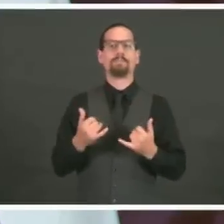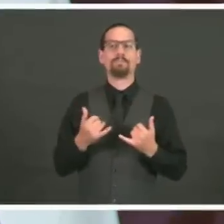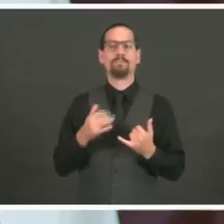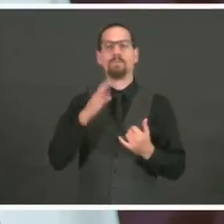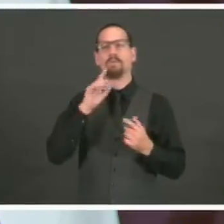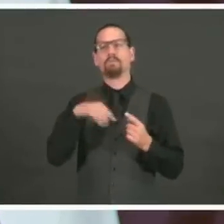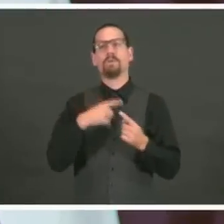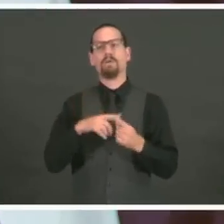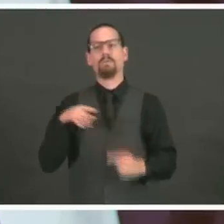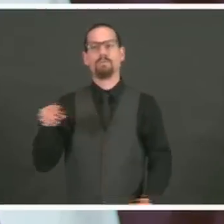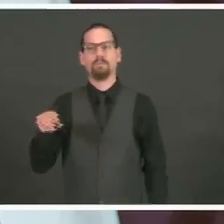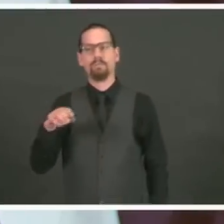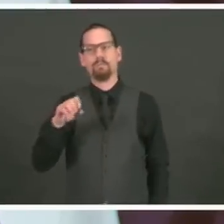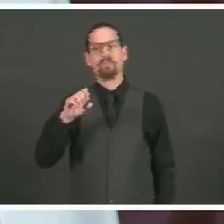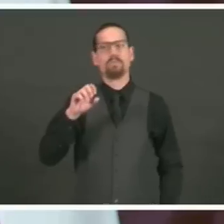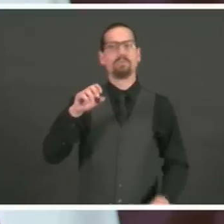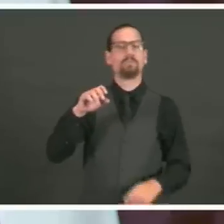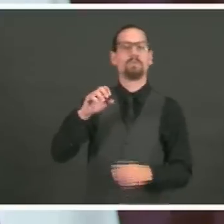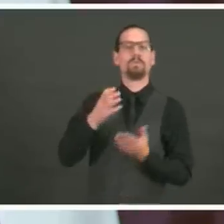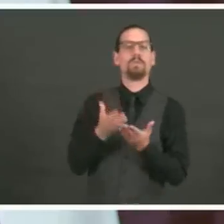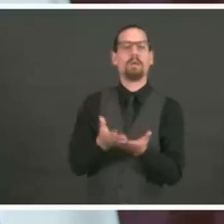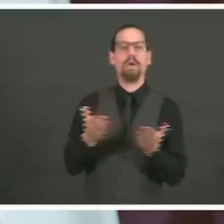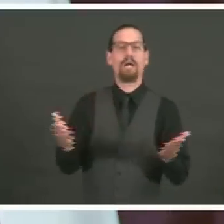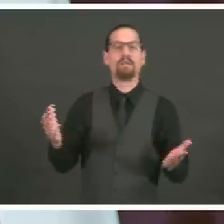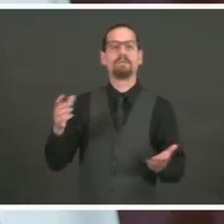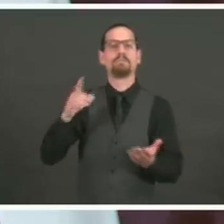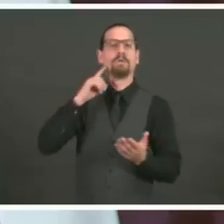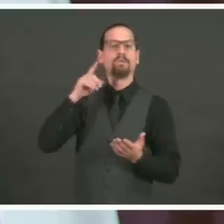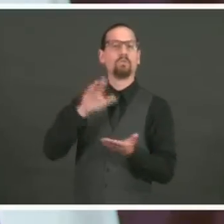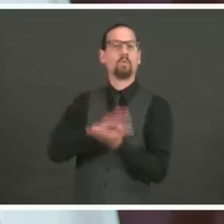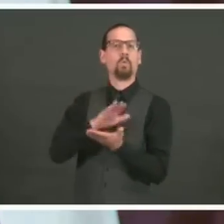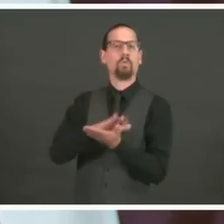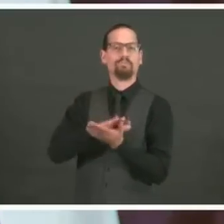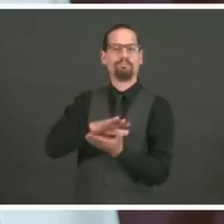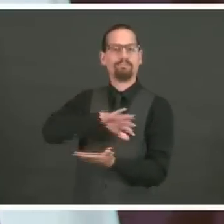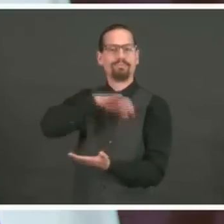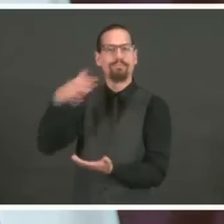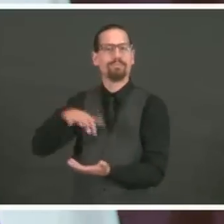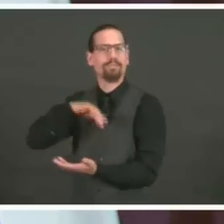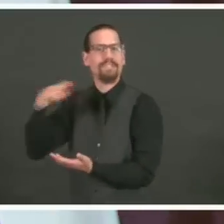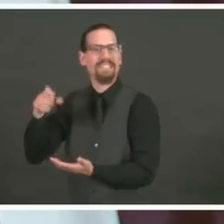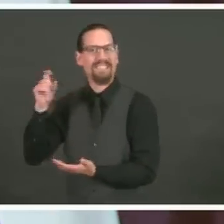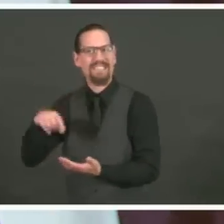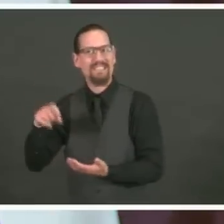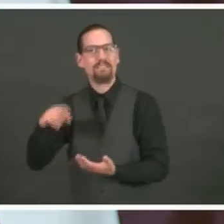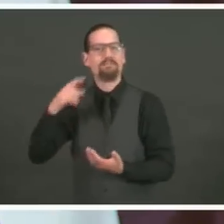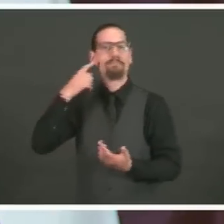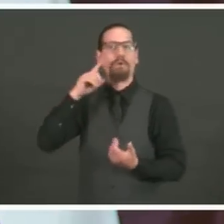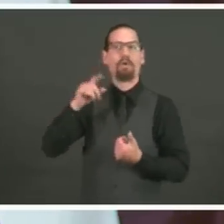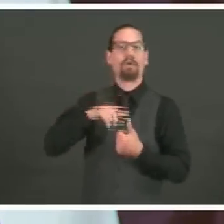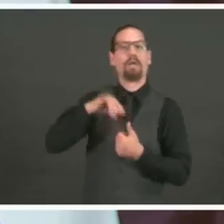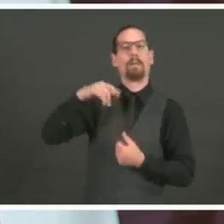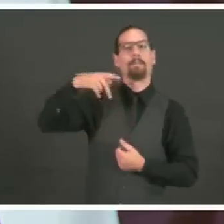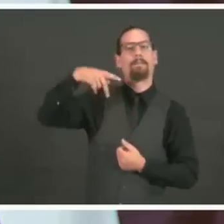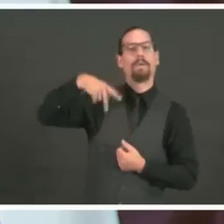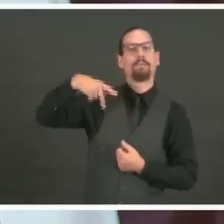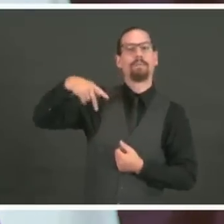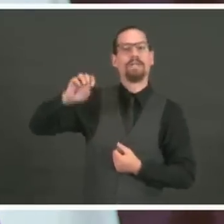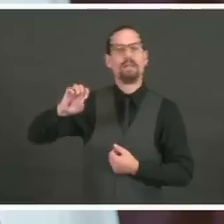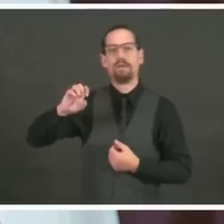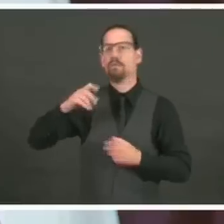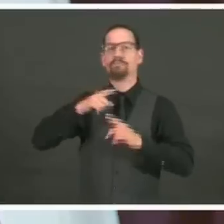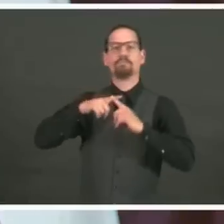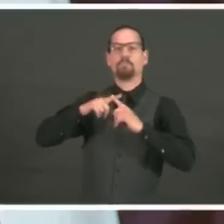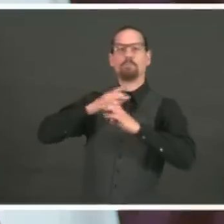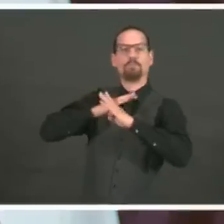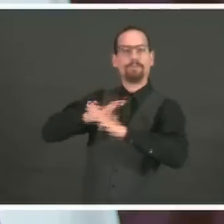districts, and also talk for a minute about preventing outbreaks. We hear a lot, I spend a lot of time listening